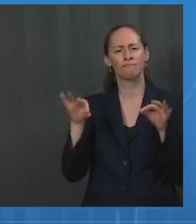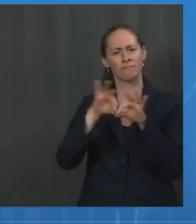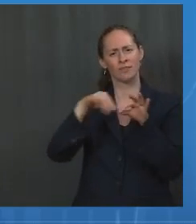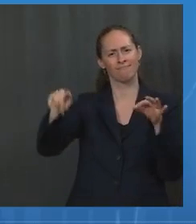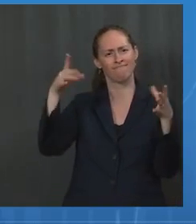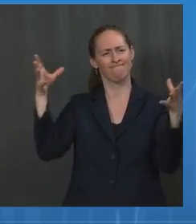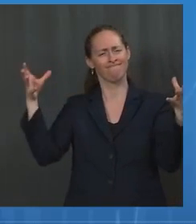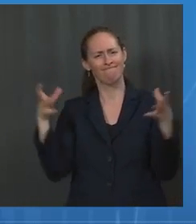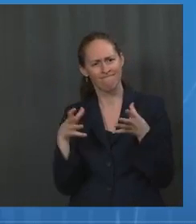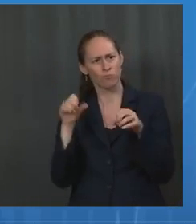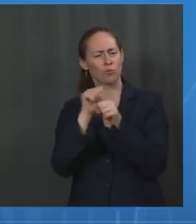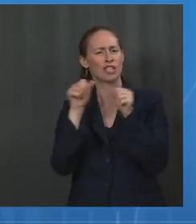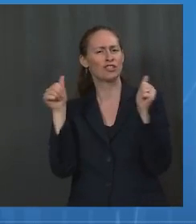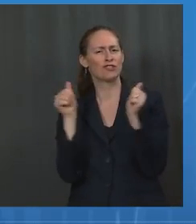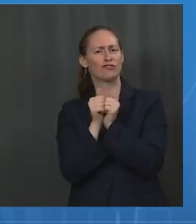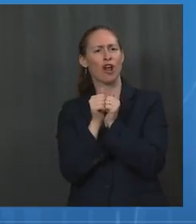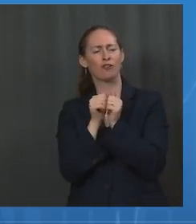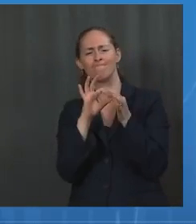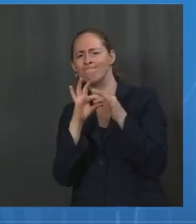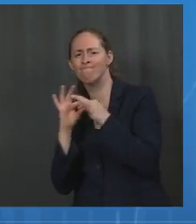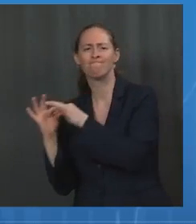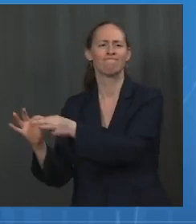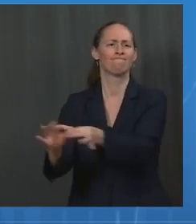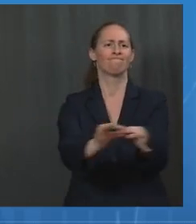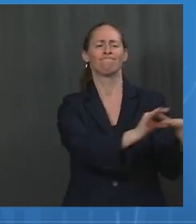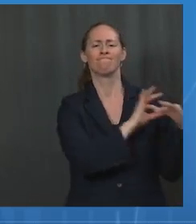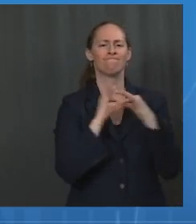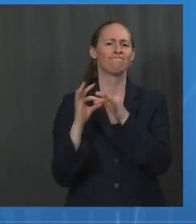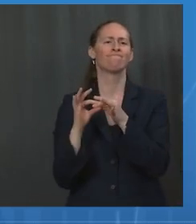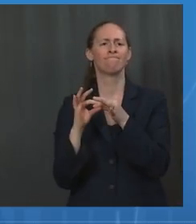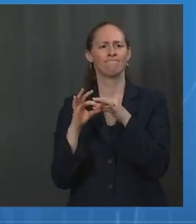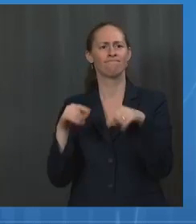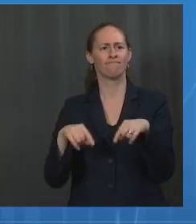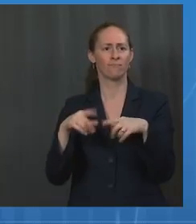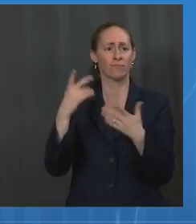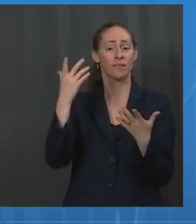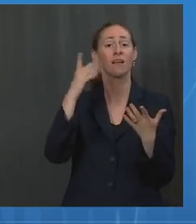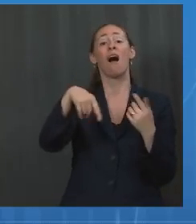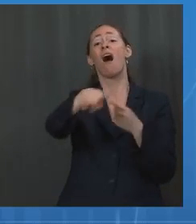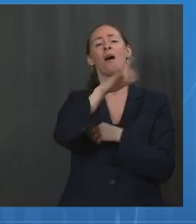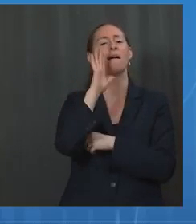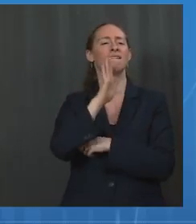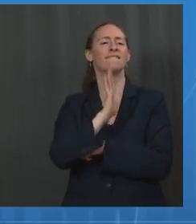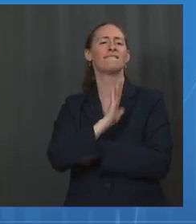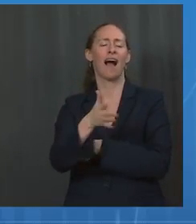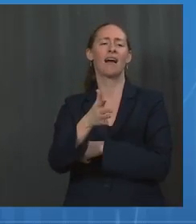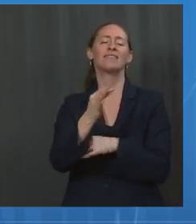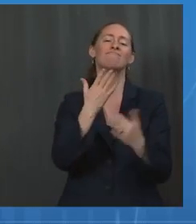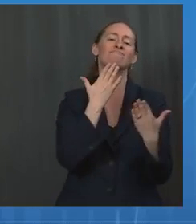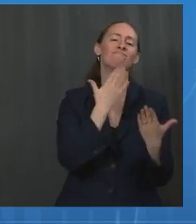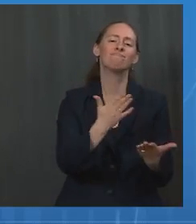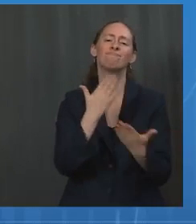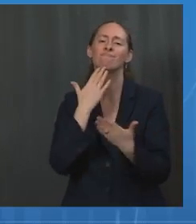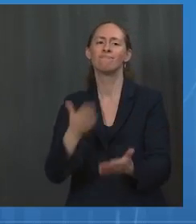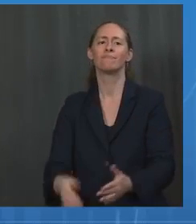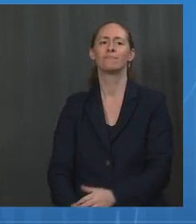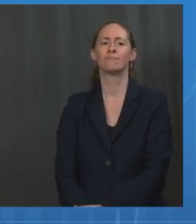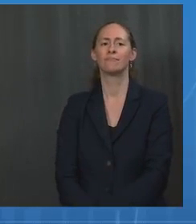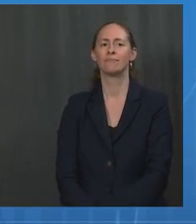to ensure fundamentally that our children and our future are safe. Thank you. I will now turn things over to Dr.